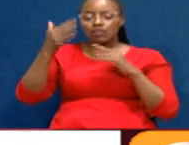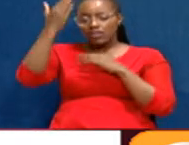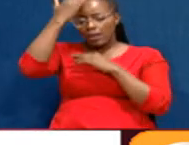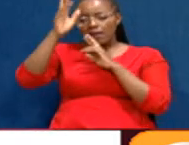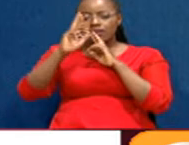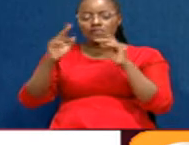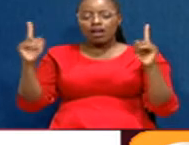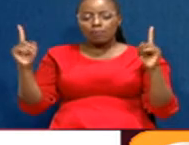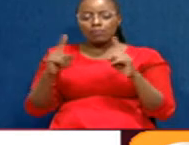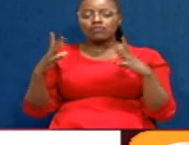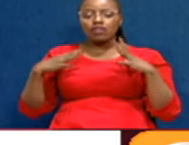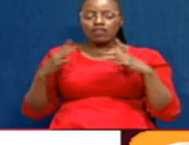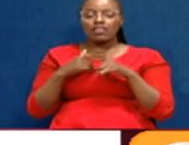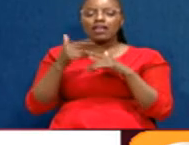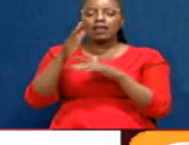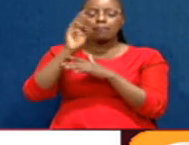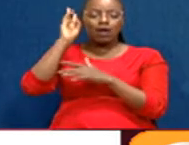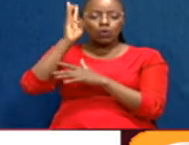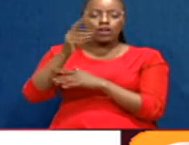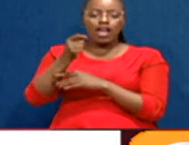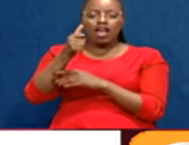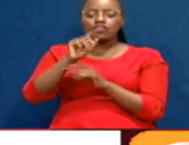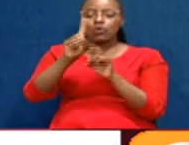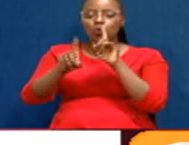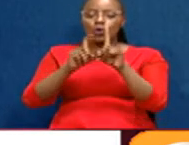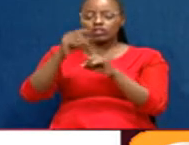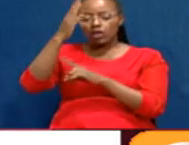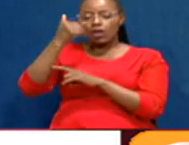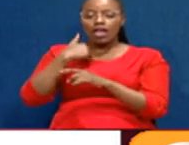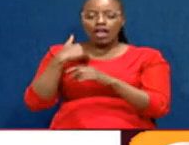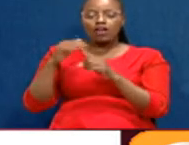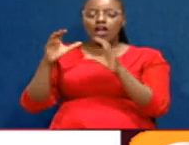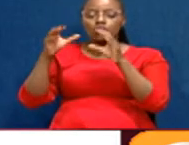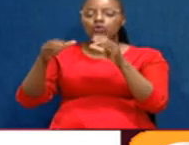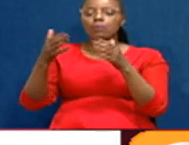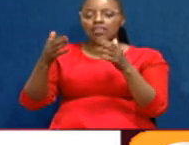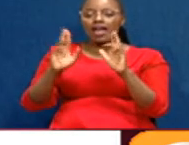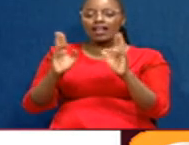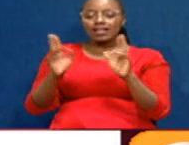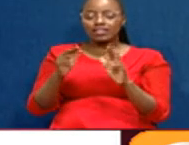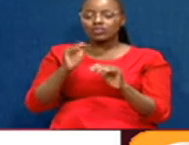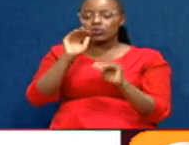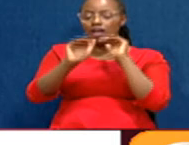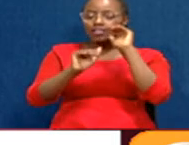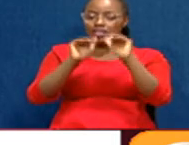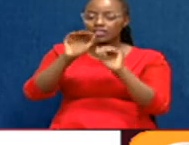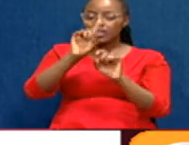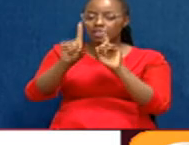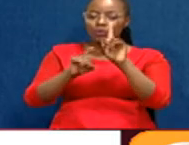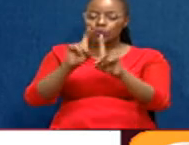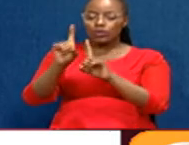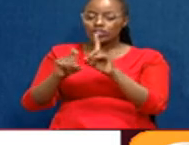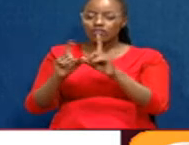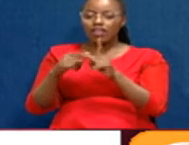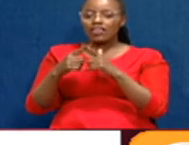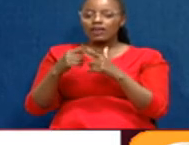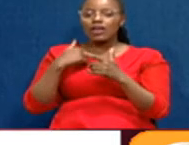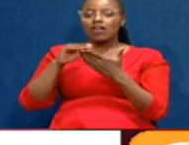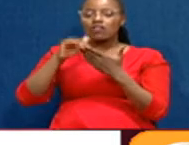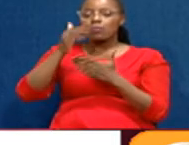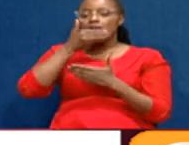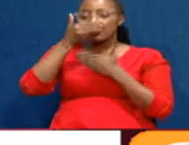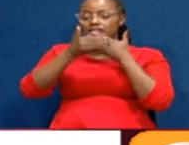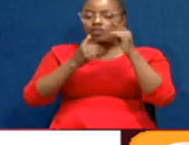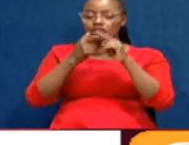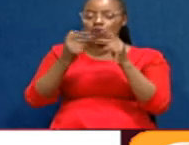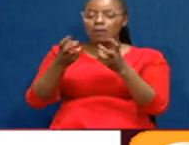Monday Report, a very brief break. We come back, we get a few more questions because I know there's a whole group of people here that still want to pose their questions in, and then we get more